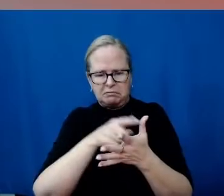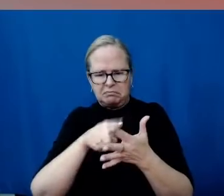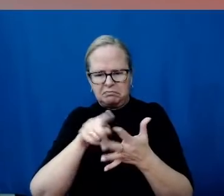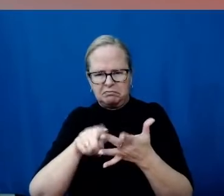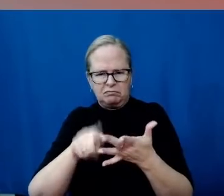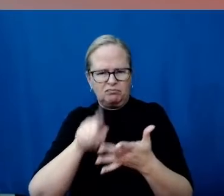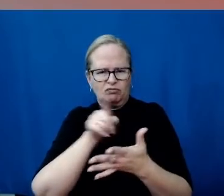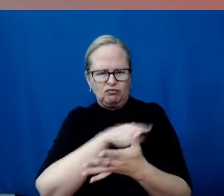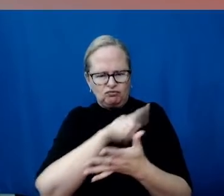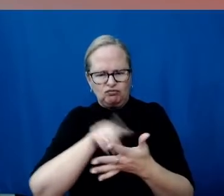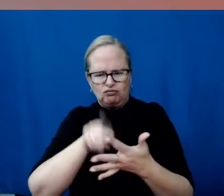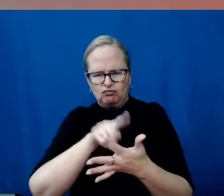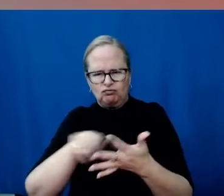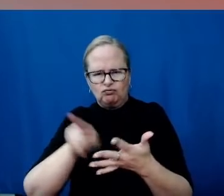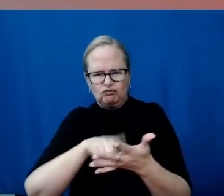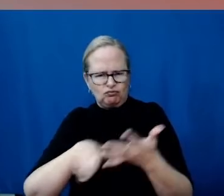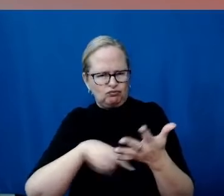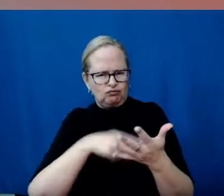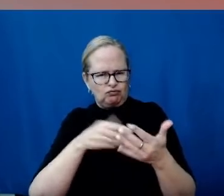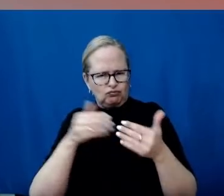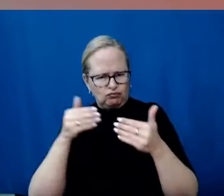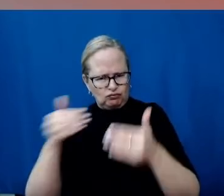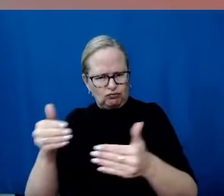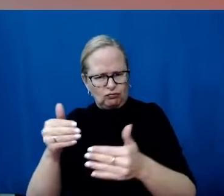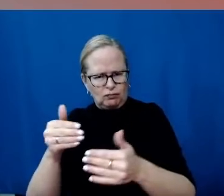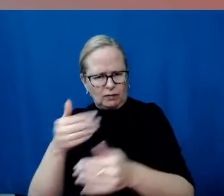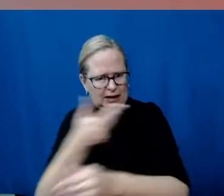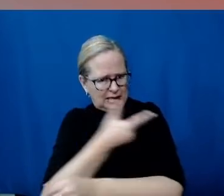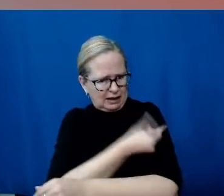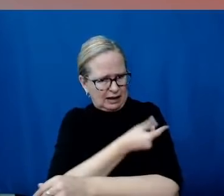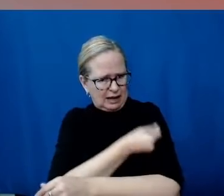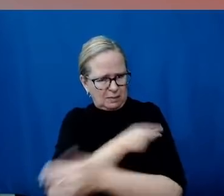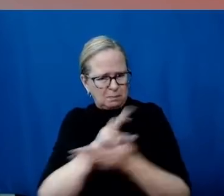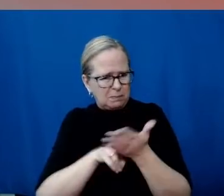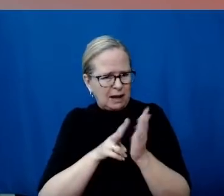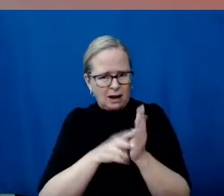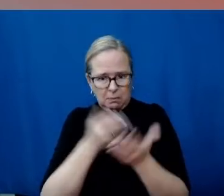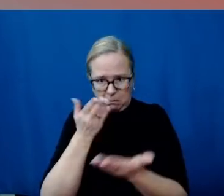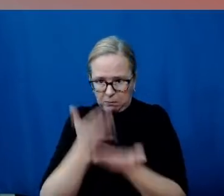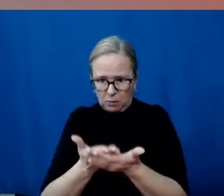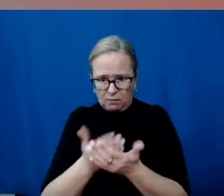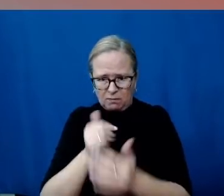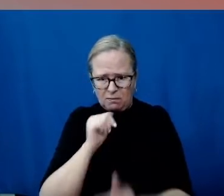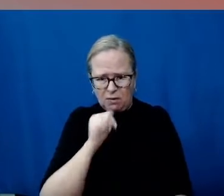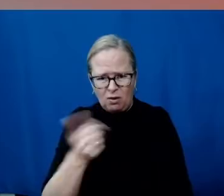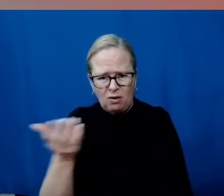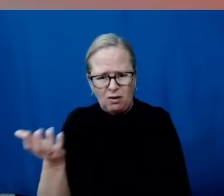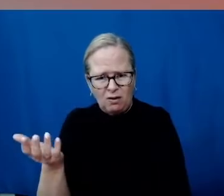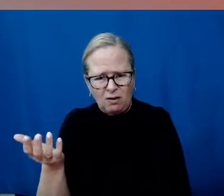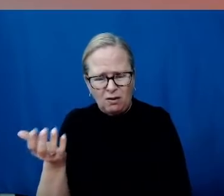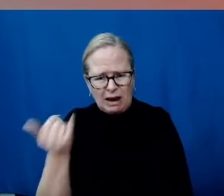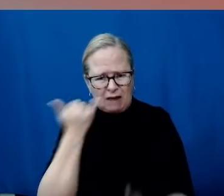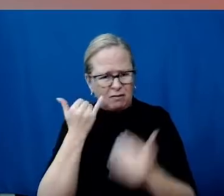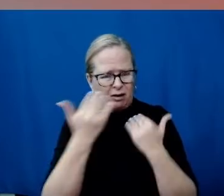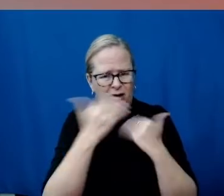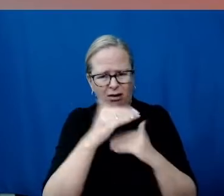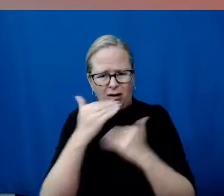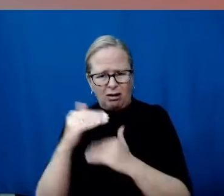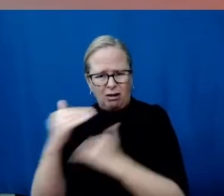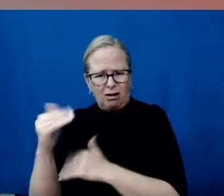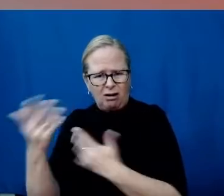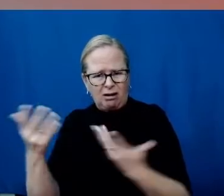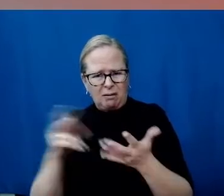because vaccines are not very invasive, they don't interfere with everyday life, then the spread will be higher, and then we will need, again,